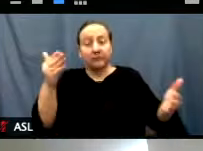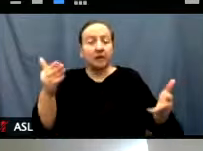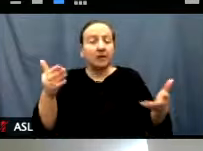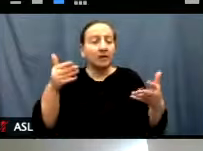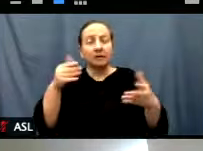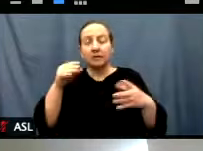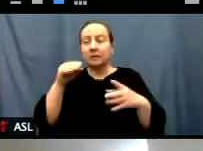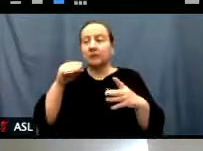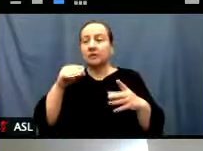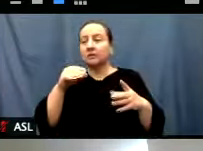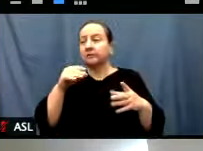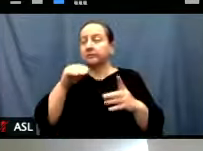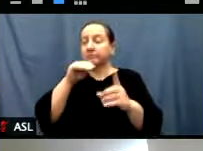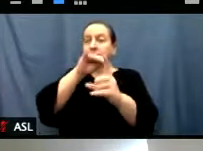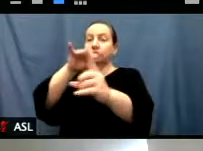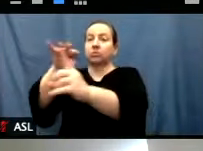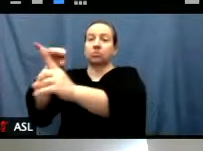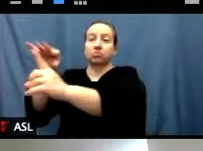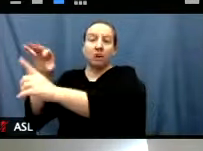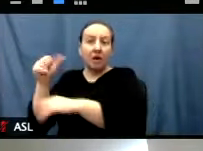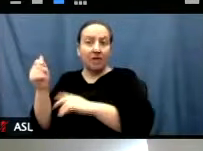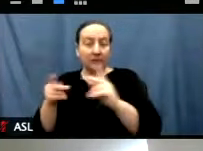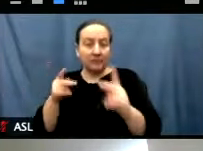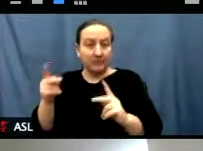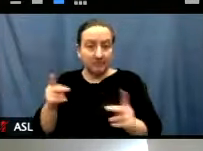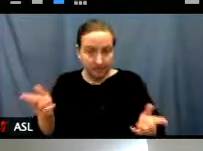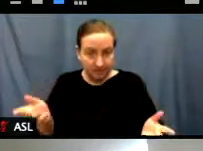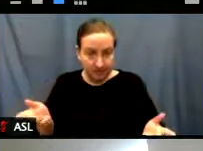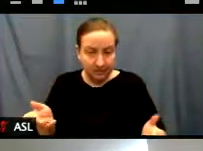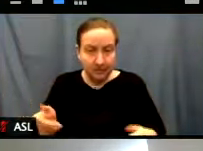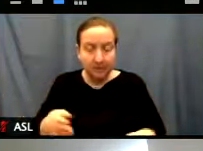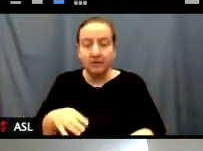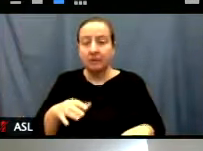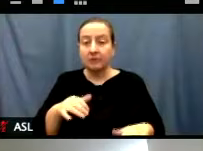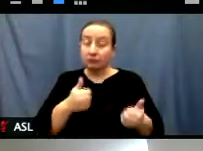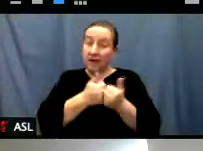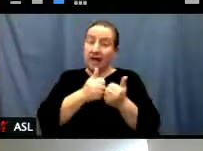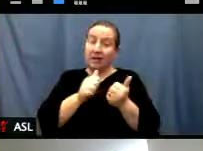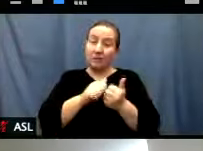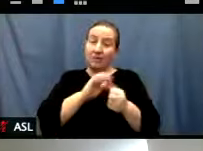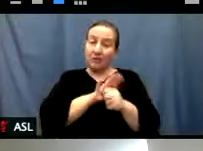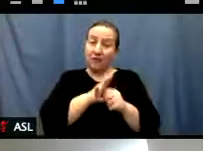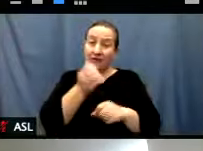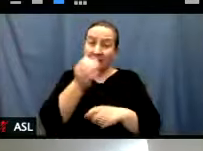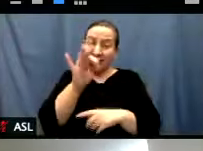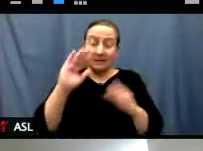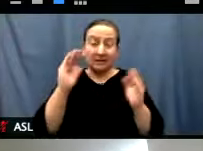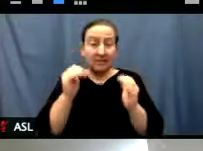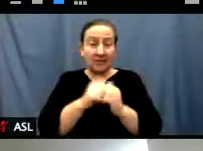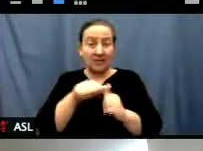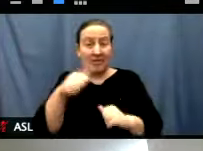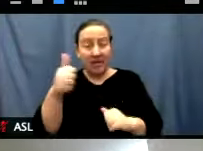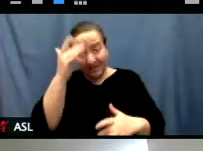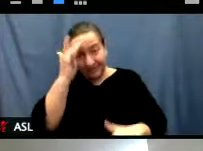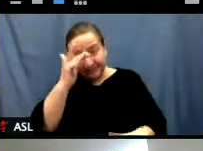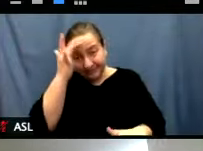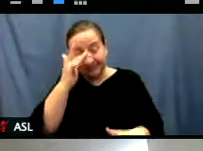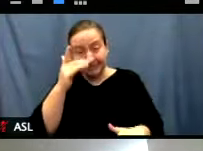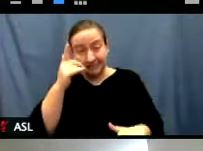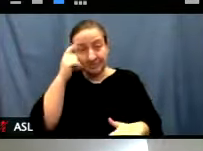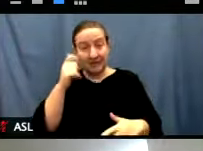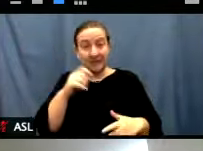other individuals. And it's particularly challenging with COVID-19 compared to other infectious diseases, because